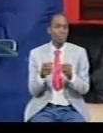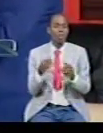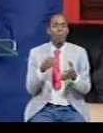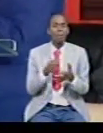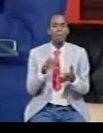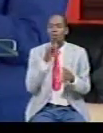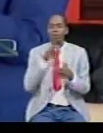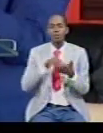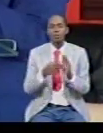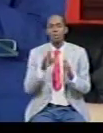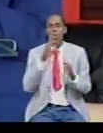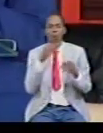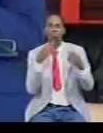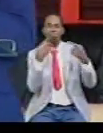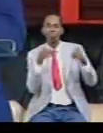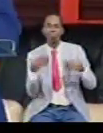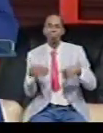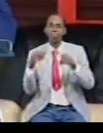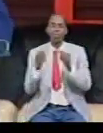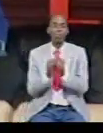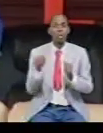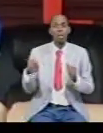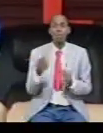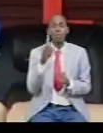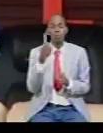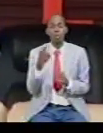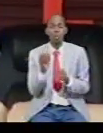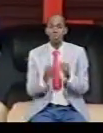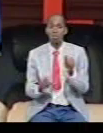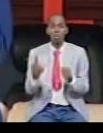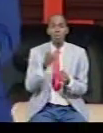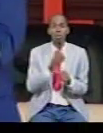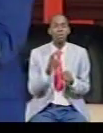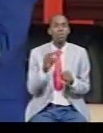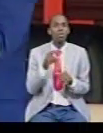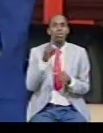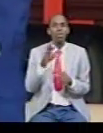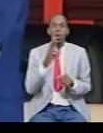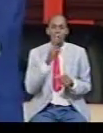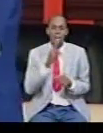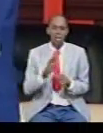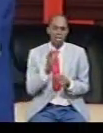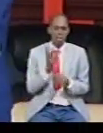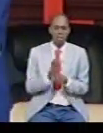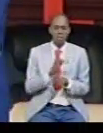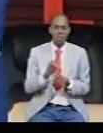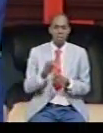arguing with anybody. You are living the life of Christ, the